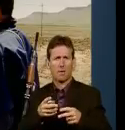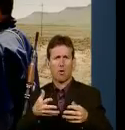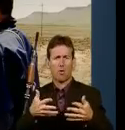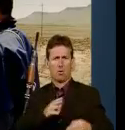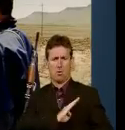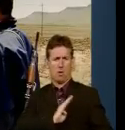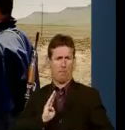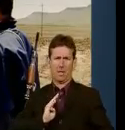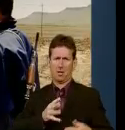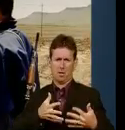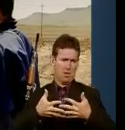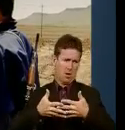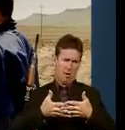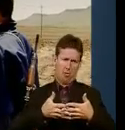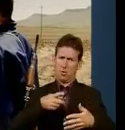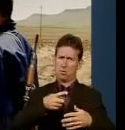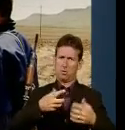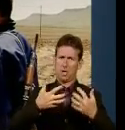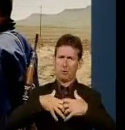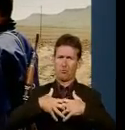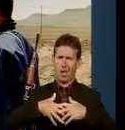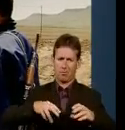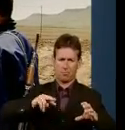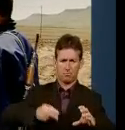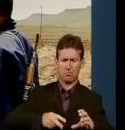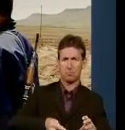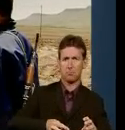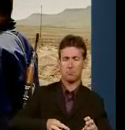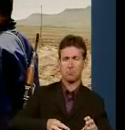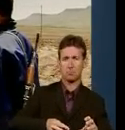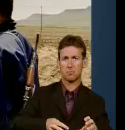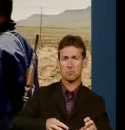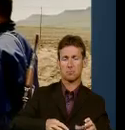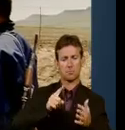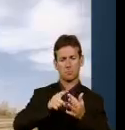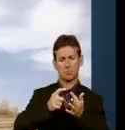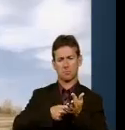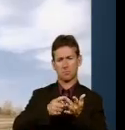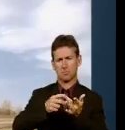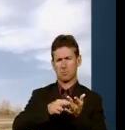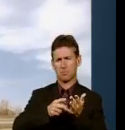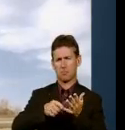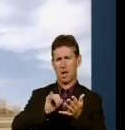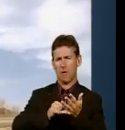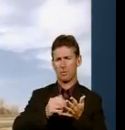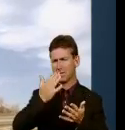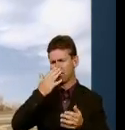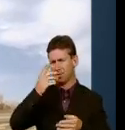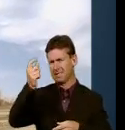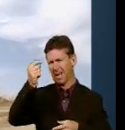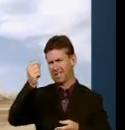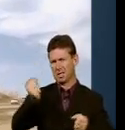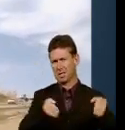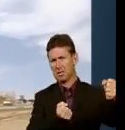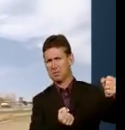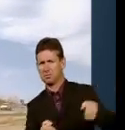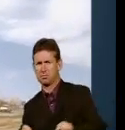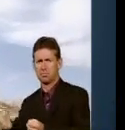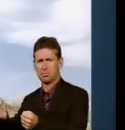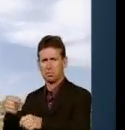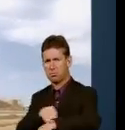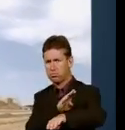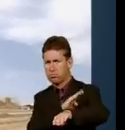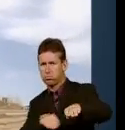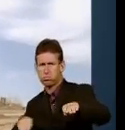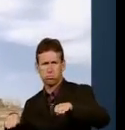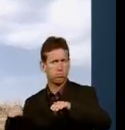had stopped to mend a tire. N.W.O. later said the taxi had driven around stationary traffic, fast towards them,